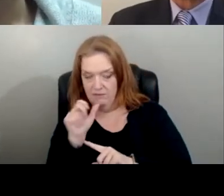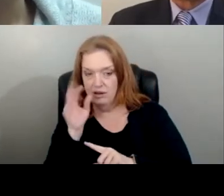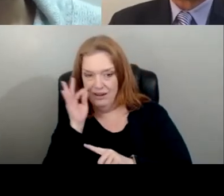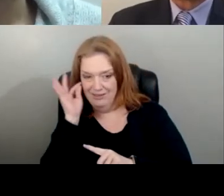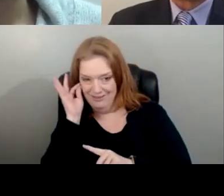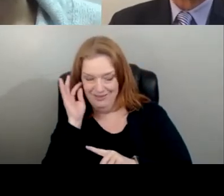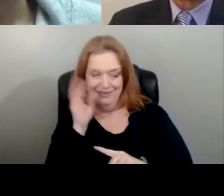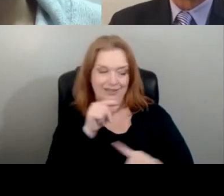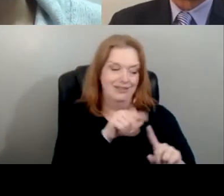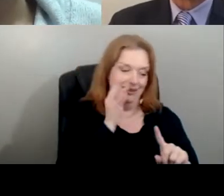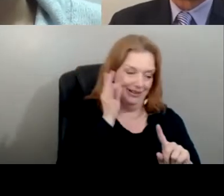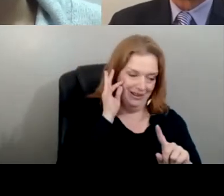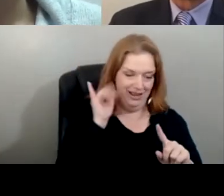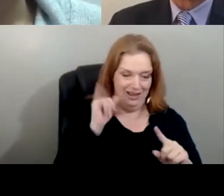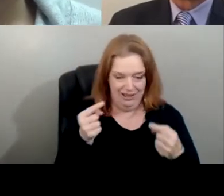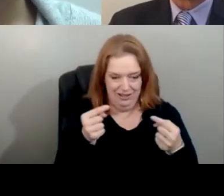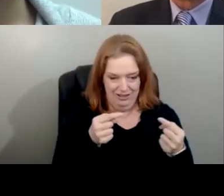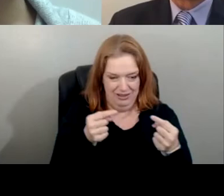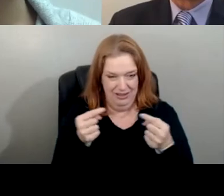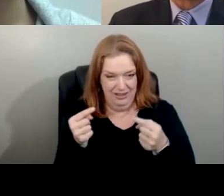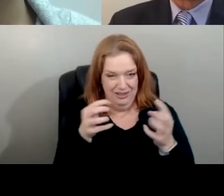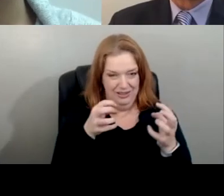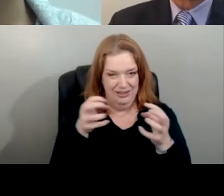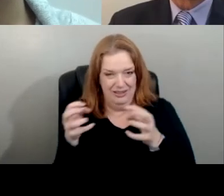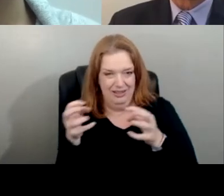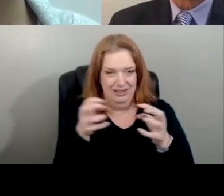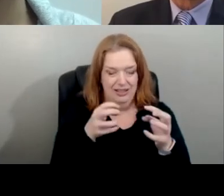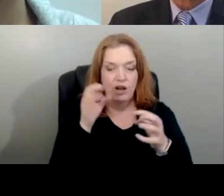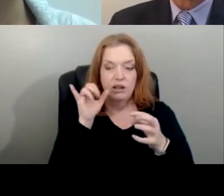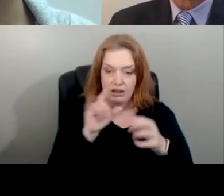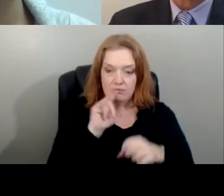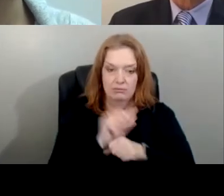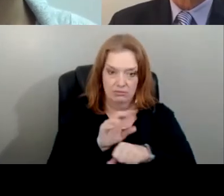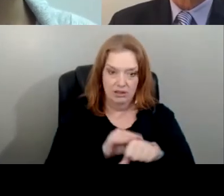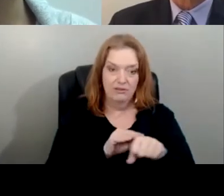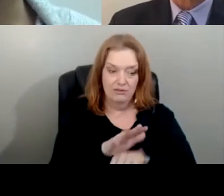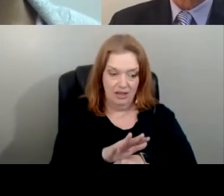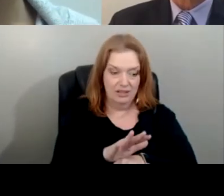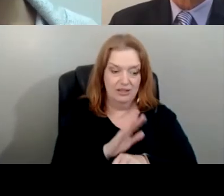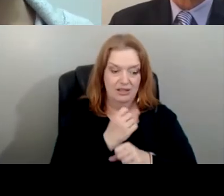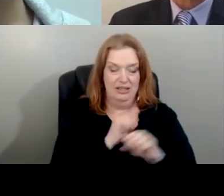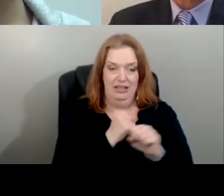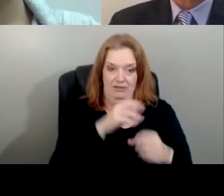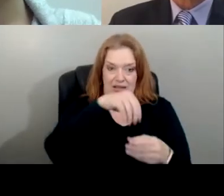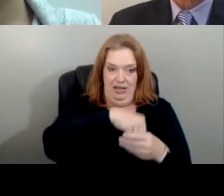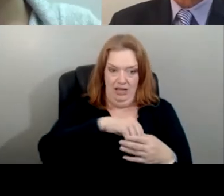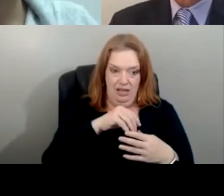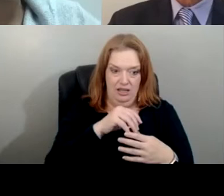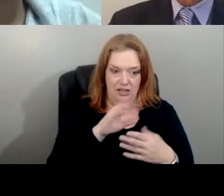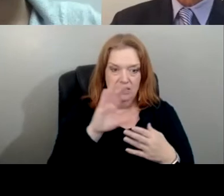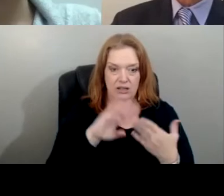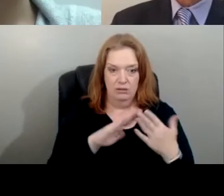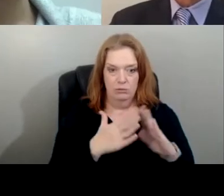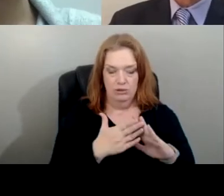these are very true realities that affect public safety and protection within tribal communities. So